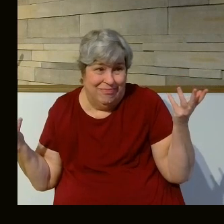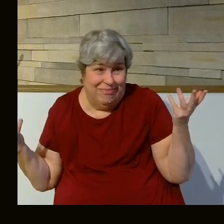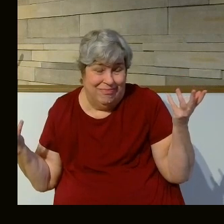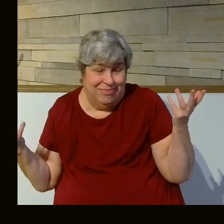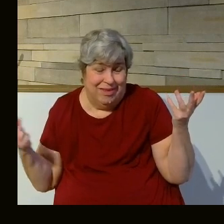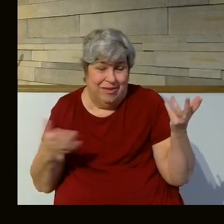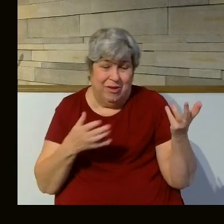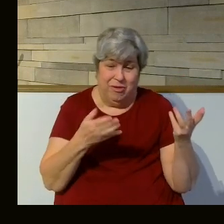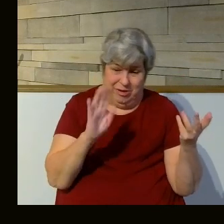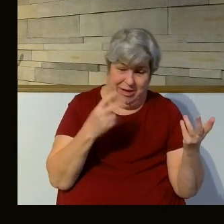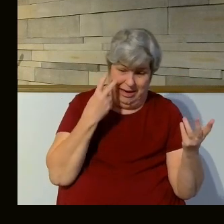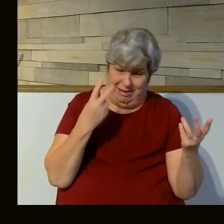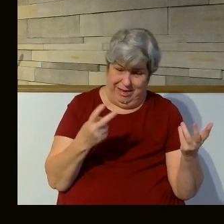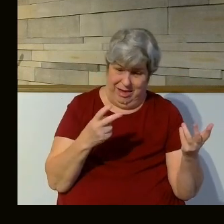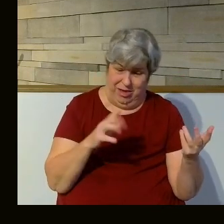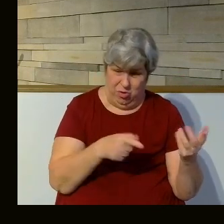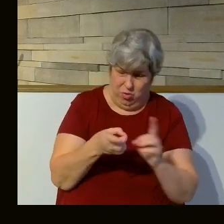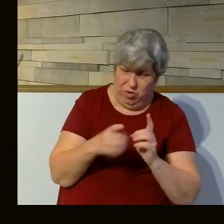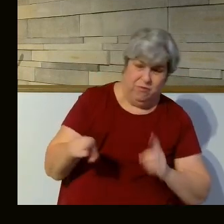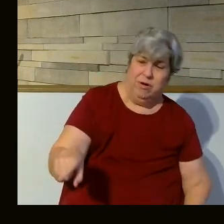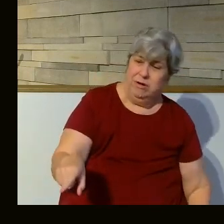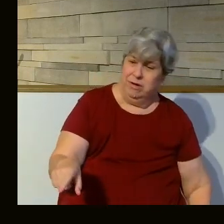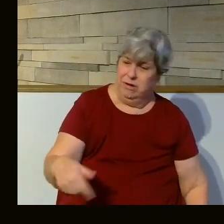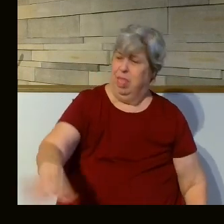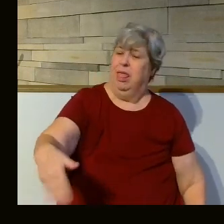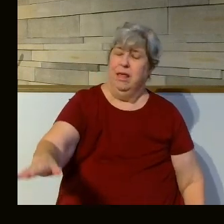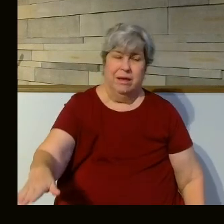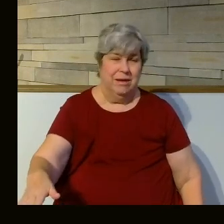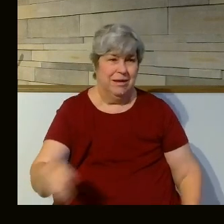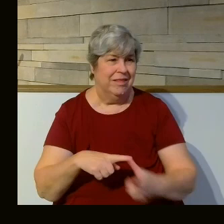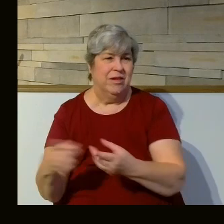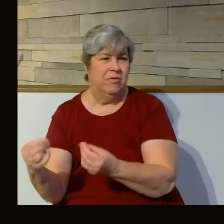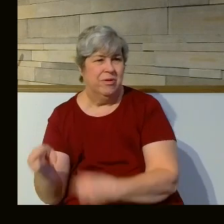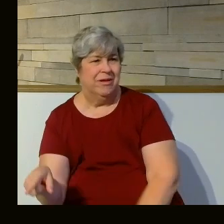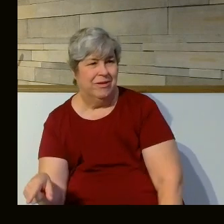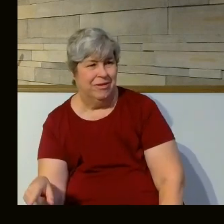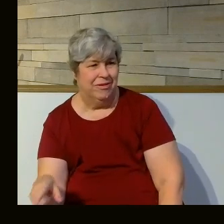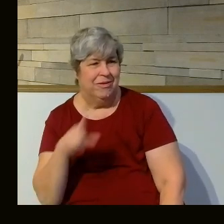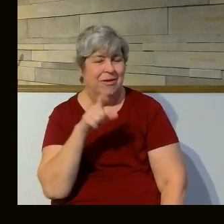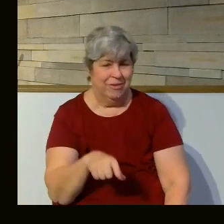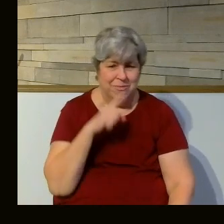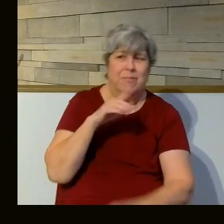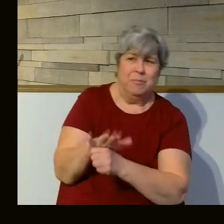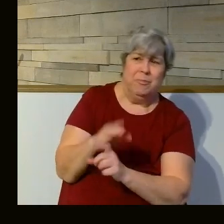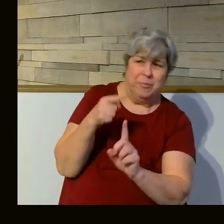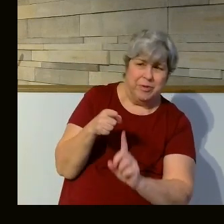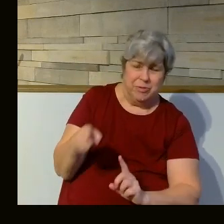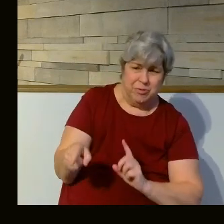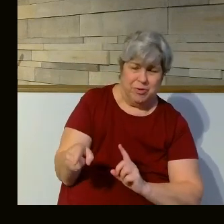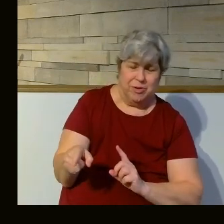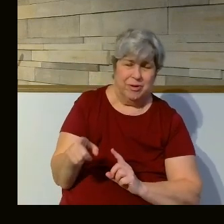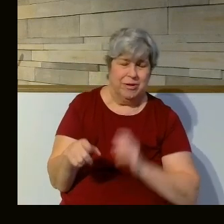Adultery. God sees the first marriage as the one that should continue to go on. And don't be